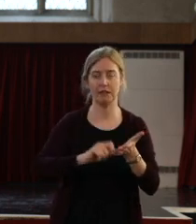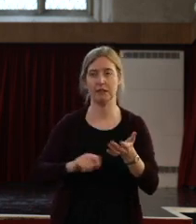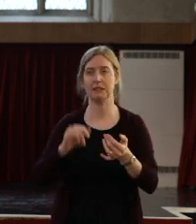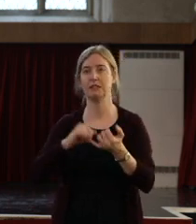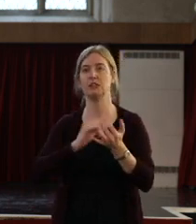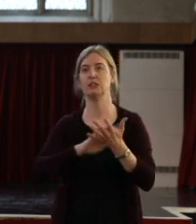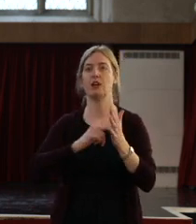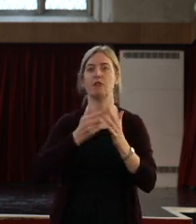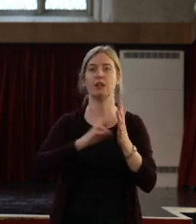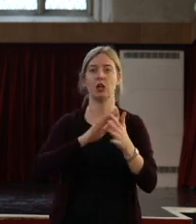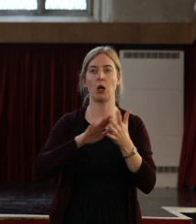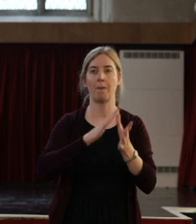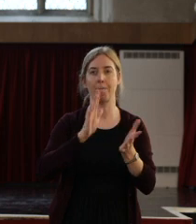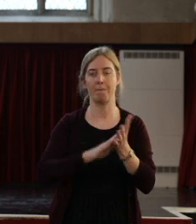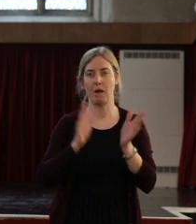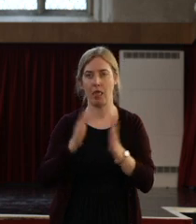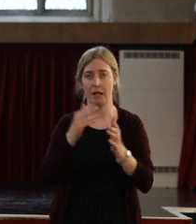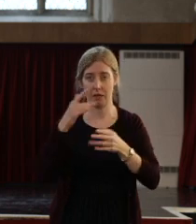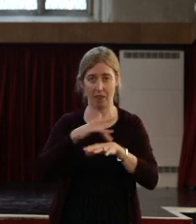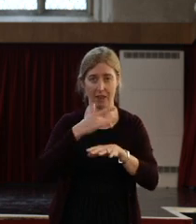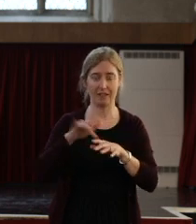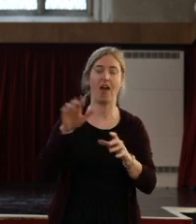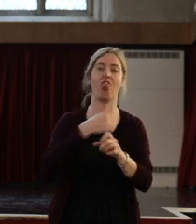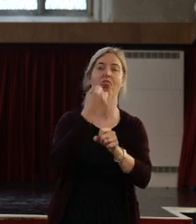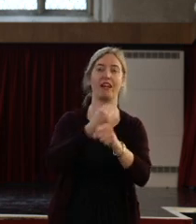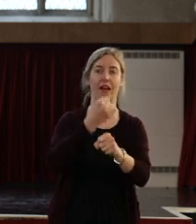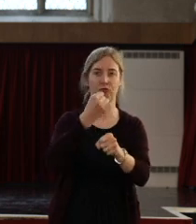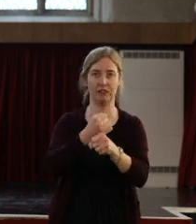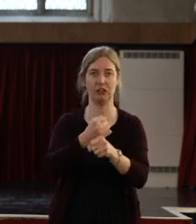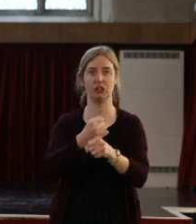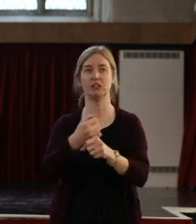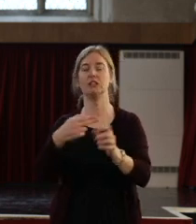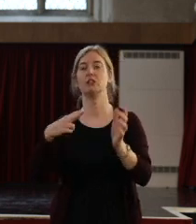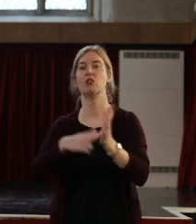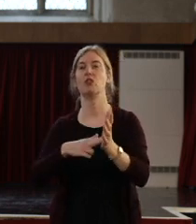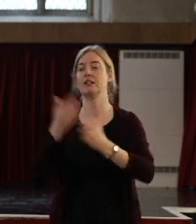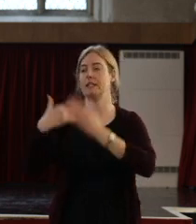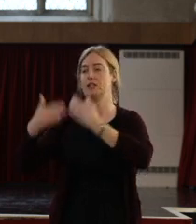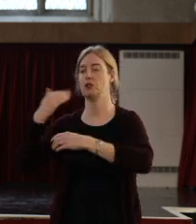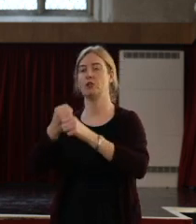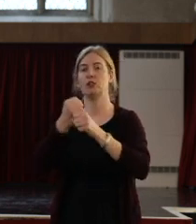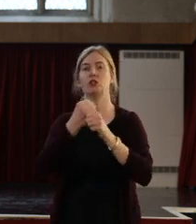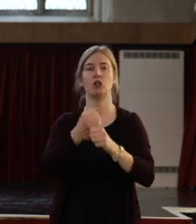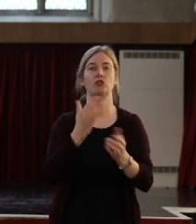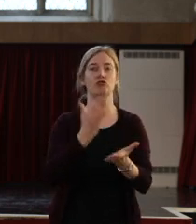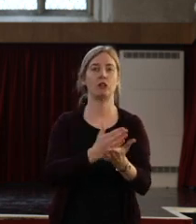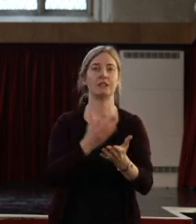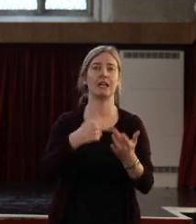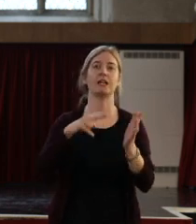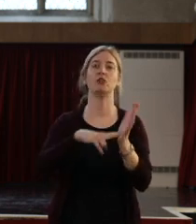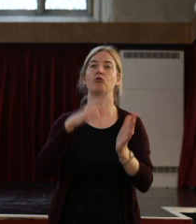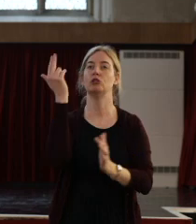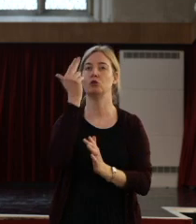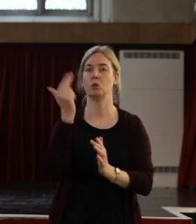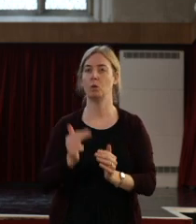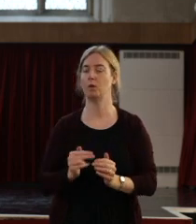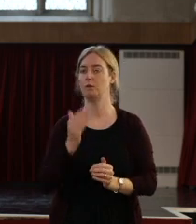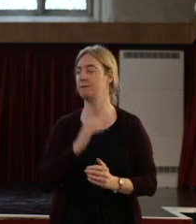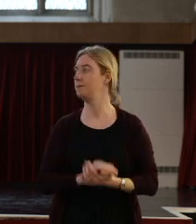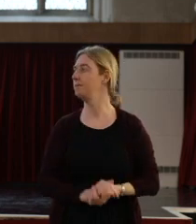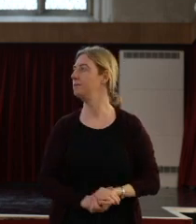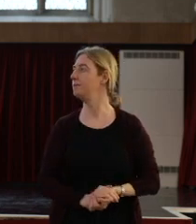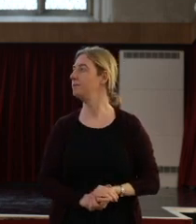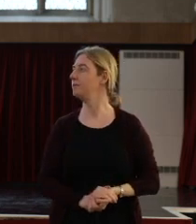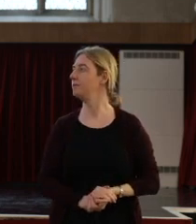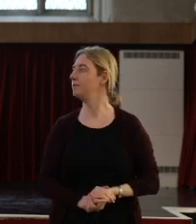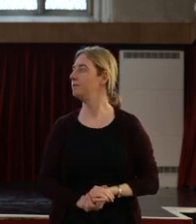Little Theatre, the Garage, Norwich Historic Church Trust and the Norwich School. We of course could not